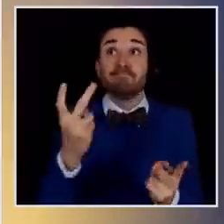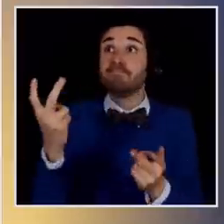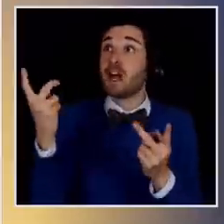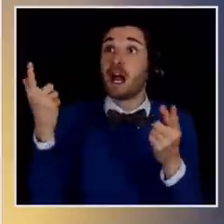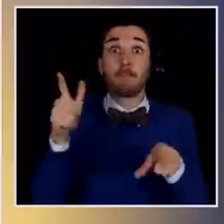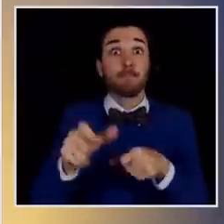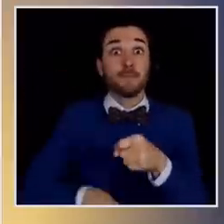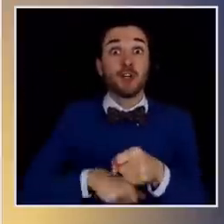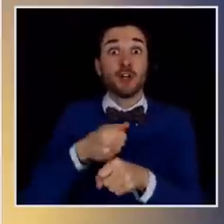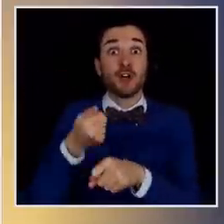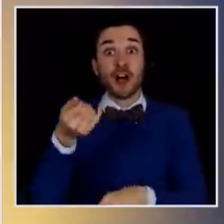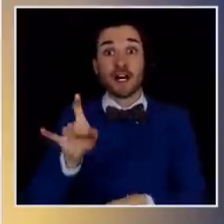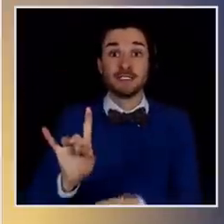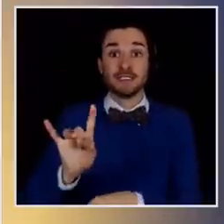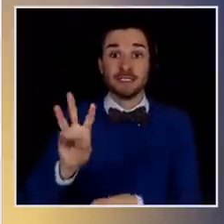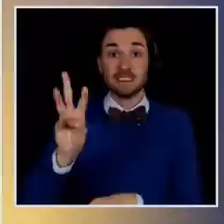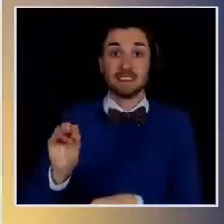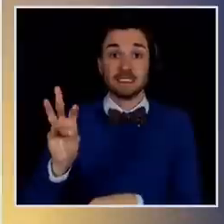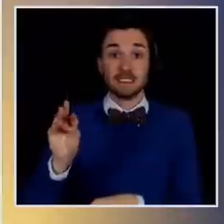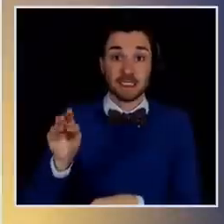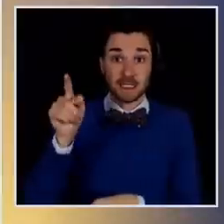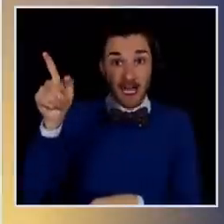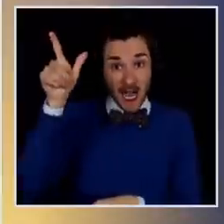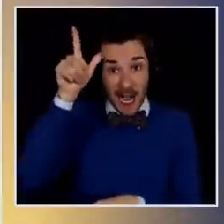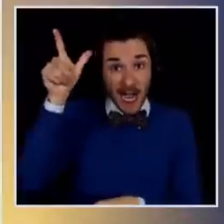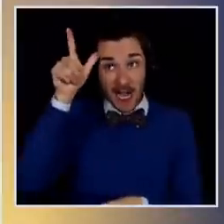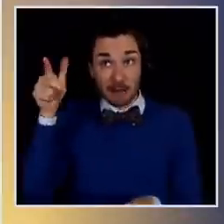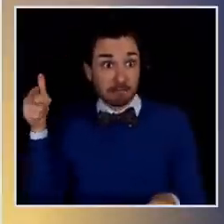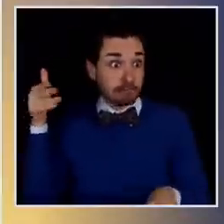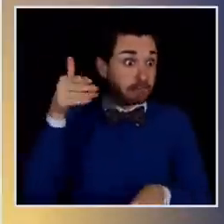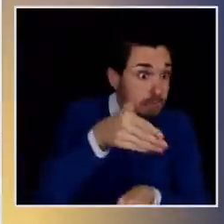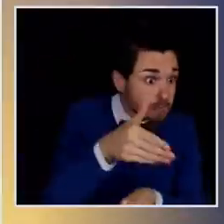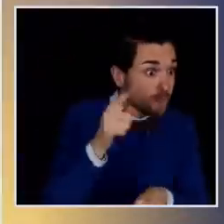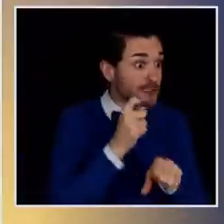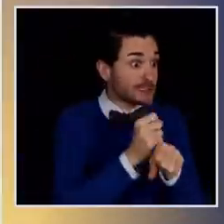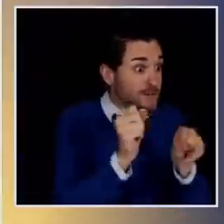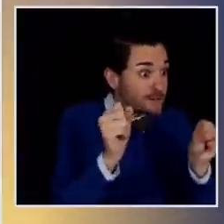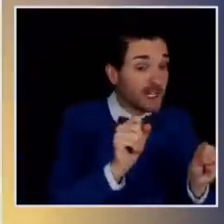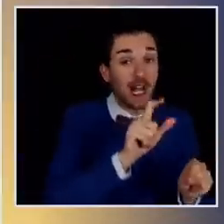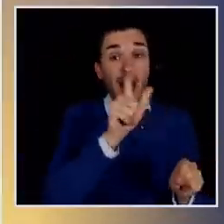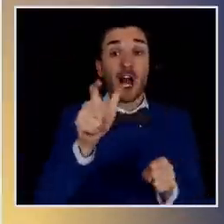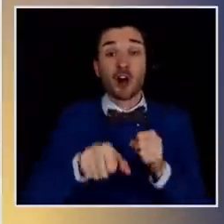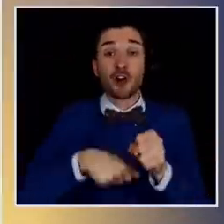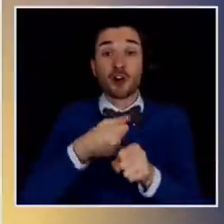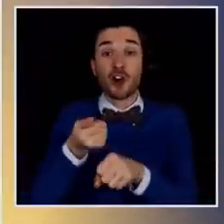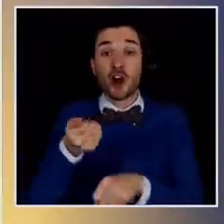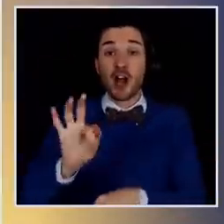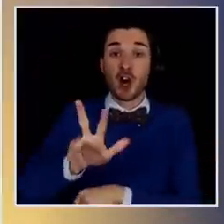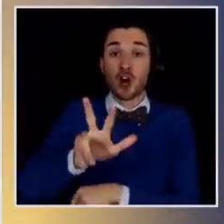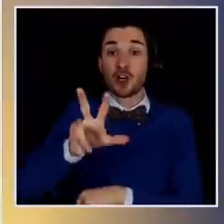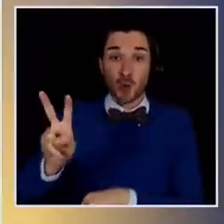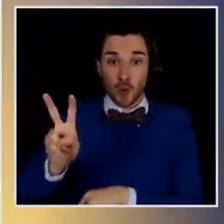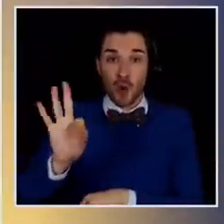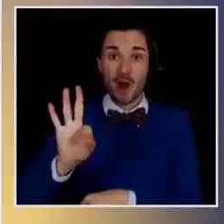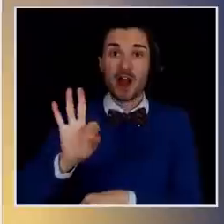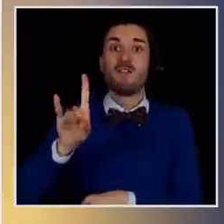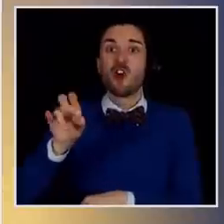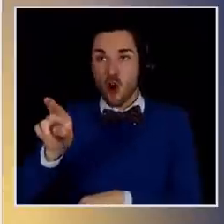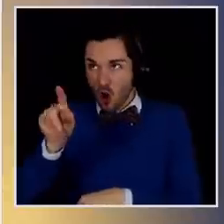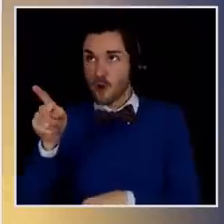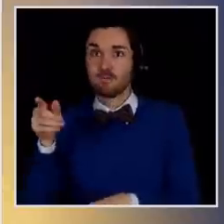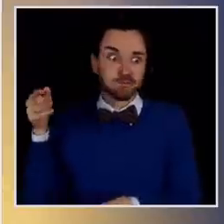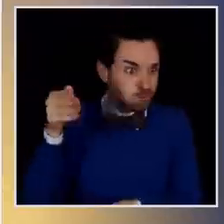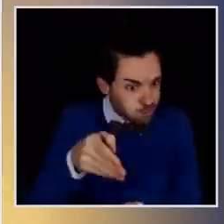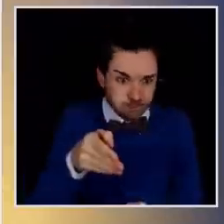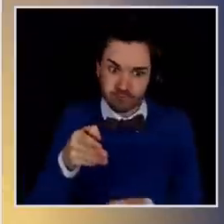1860, coming to save the Union. FDR in 1932, promising a beleaguered country a